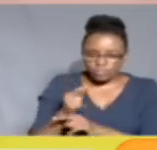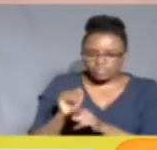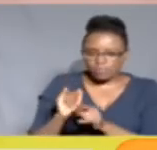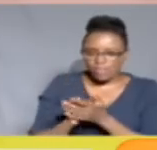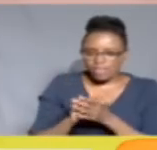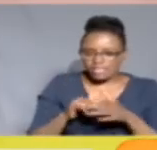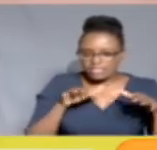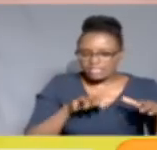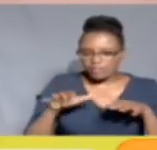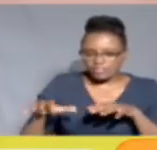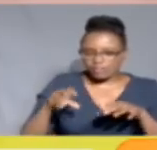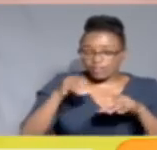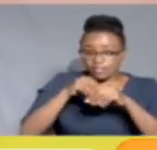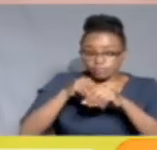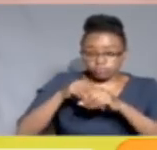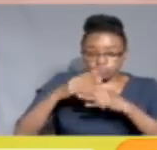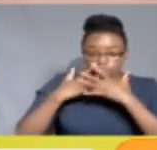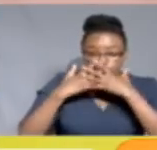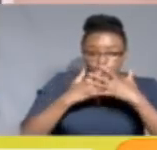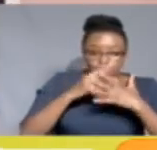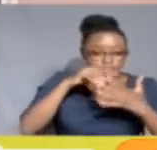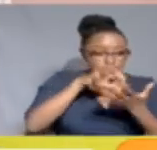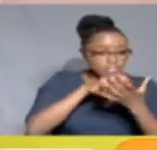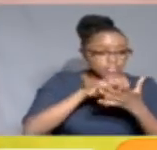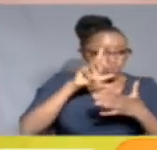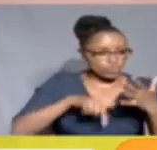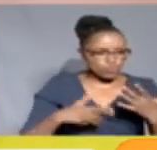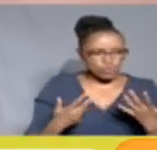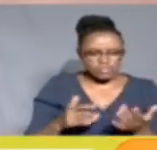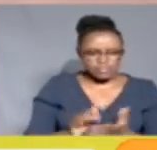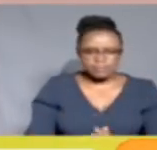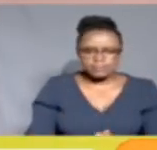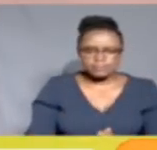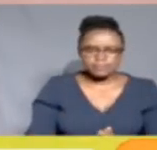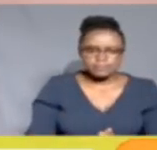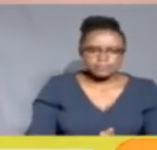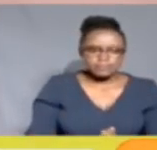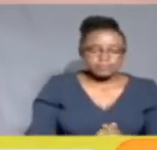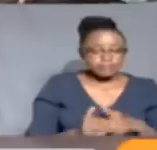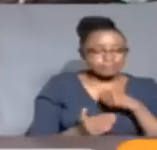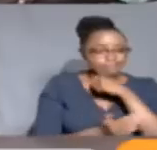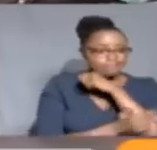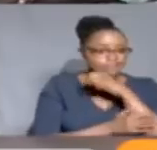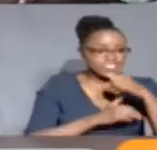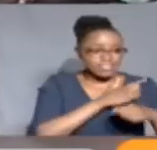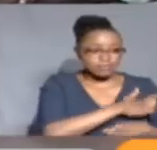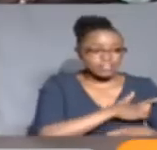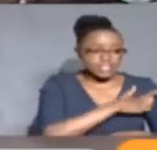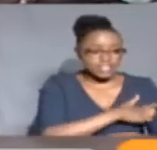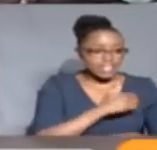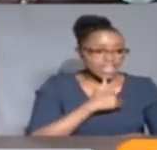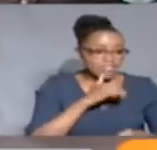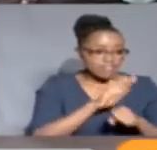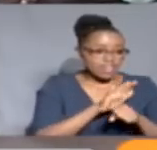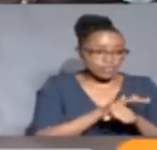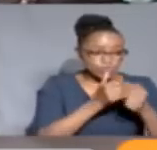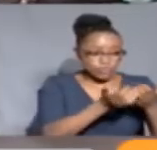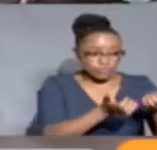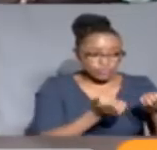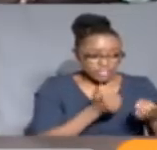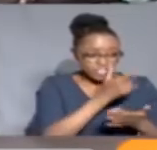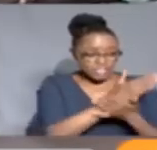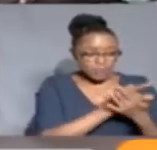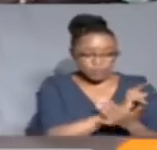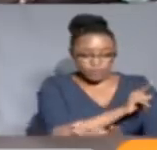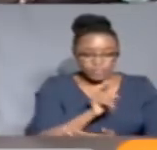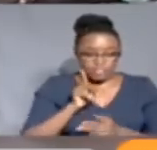mm, behind cells right now? What's the situation for them? Unfortunately, there's a lot of need. Some of